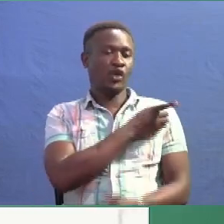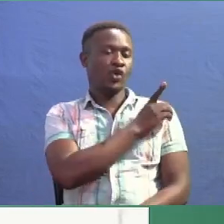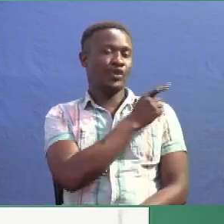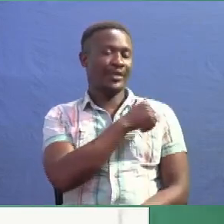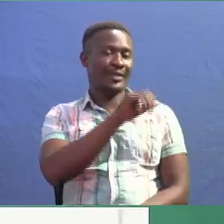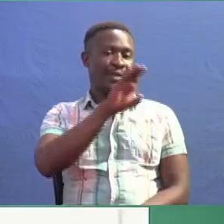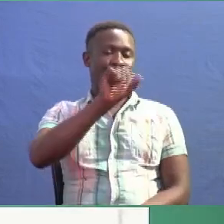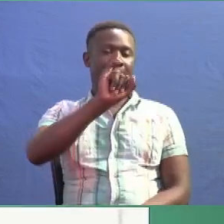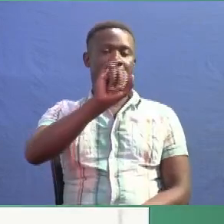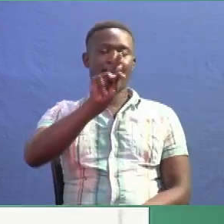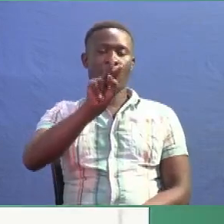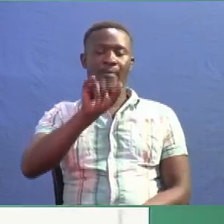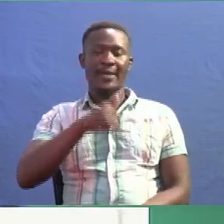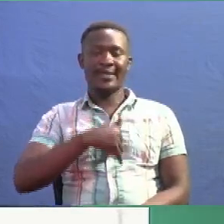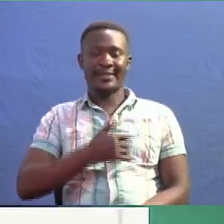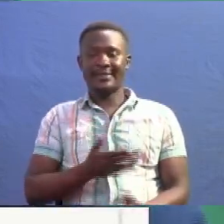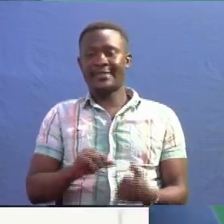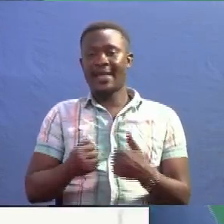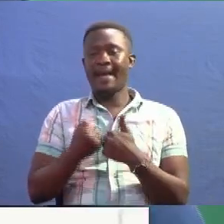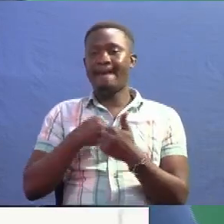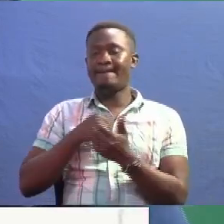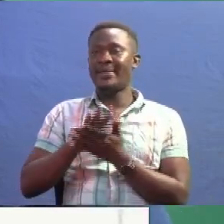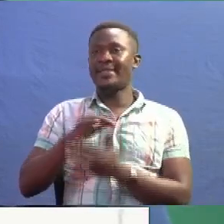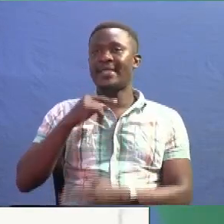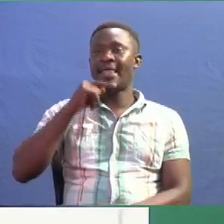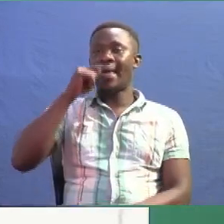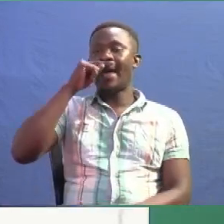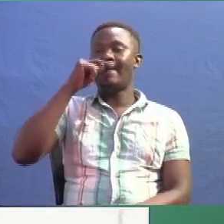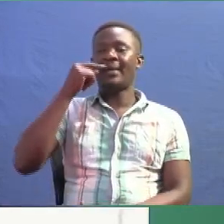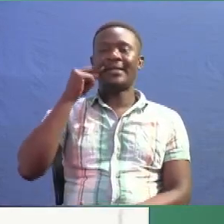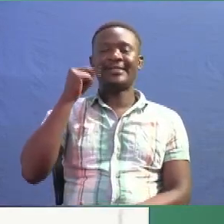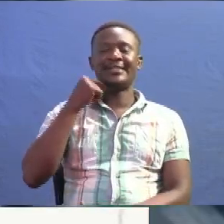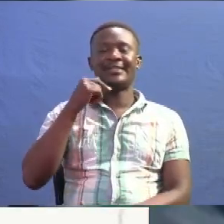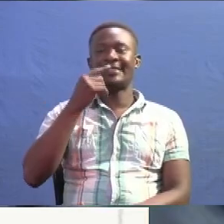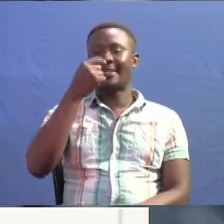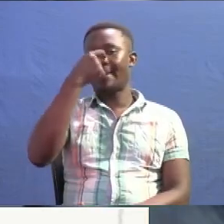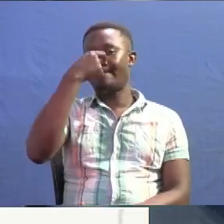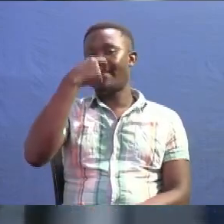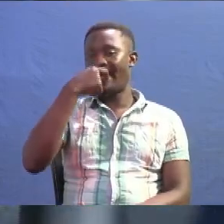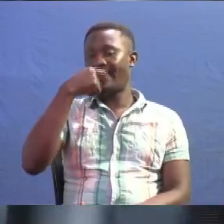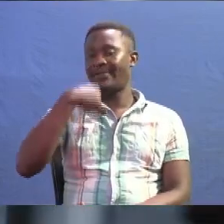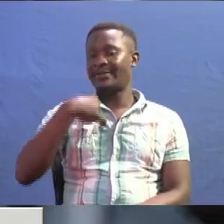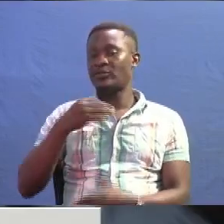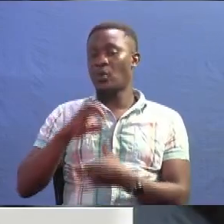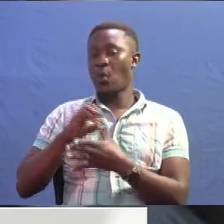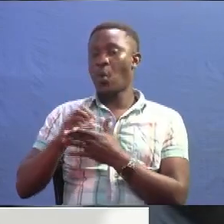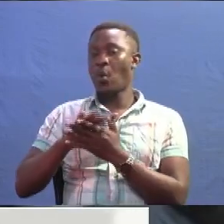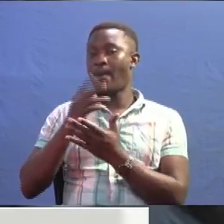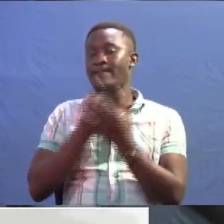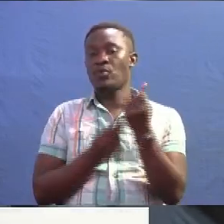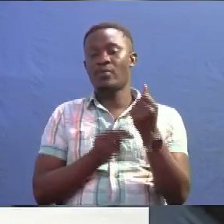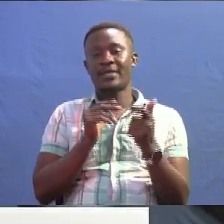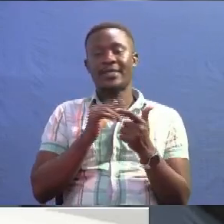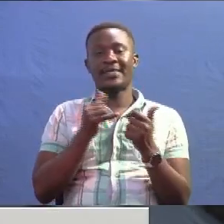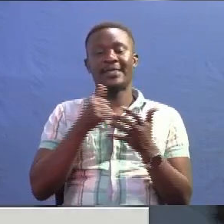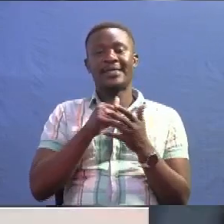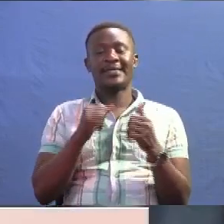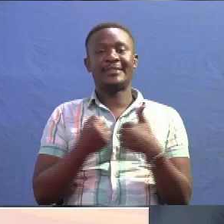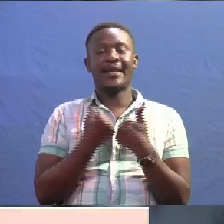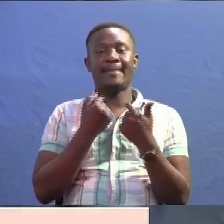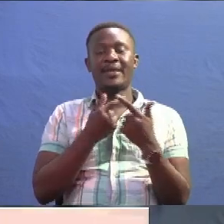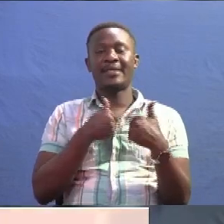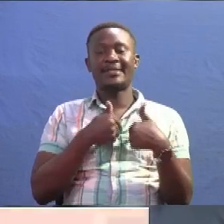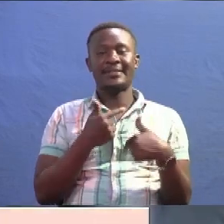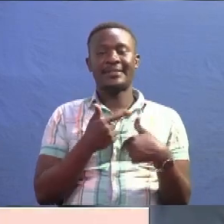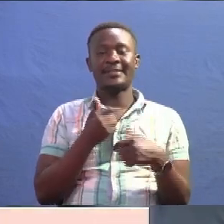a cleft can occur on the upper lip, the roof of the mouth, that is the palate, or both. It happens when facial structures